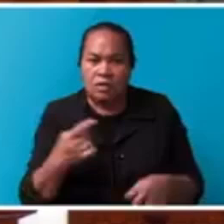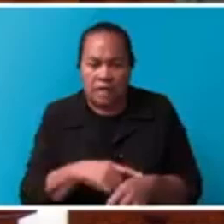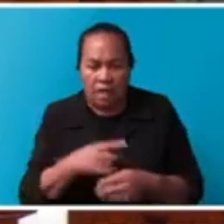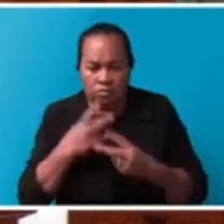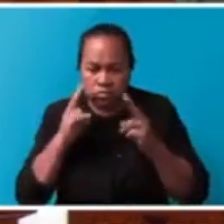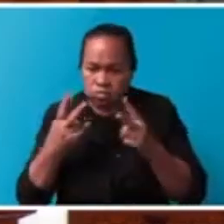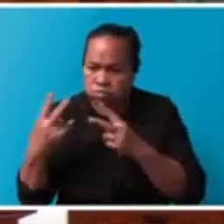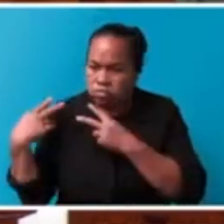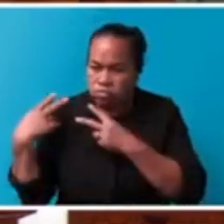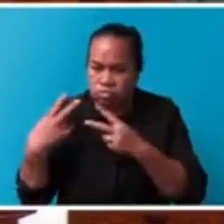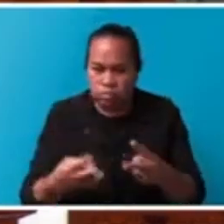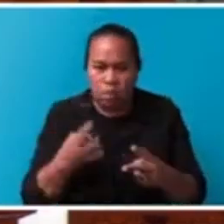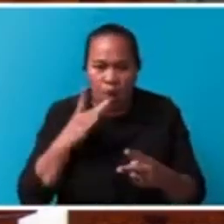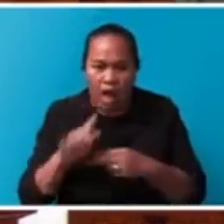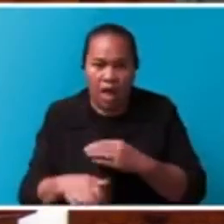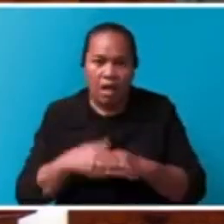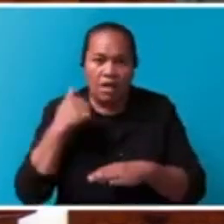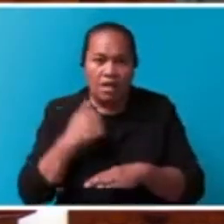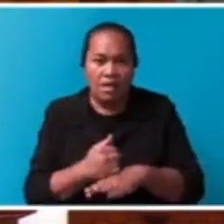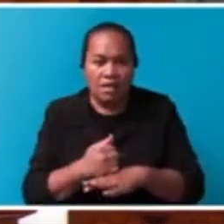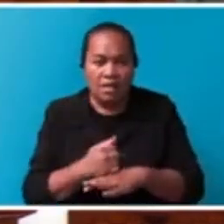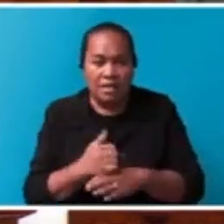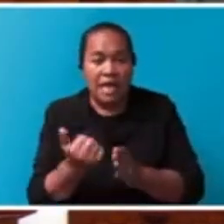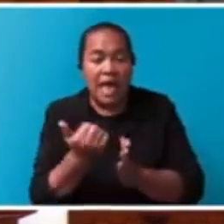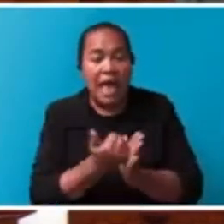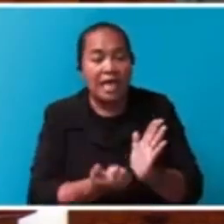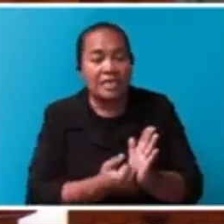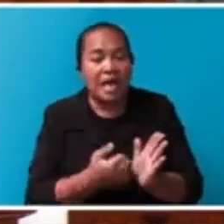the establishment of the Act in